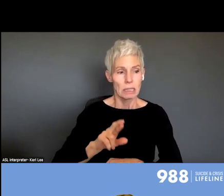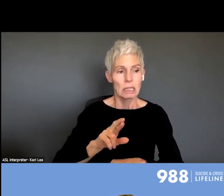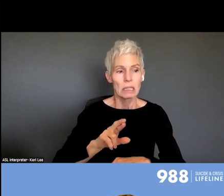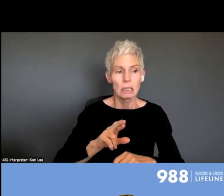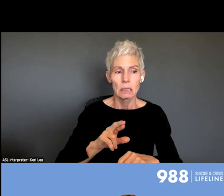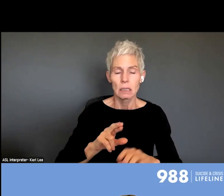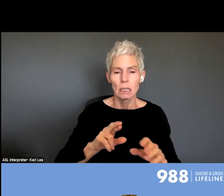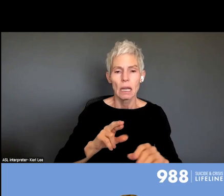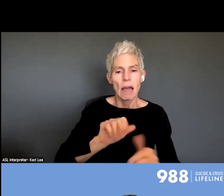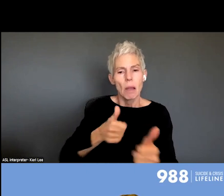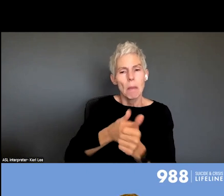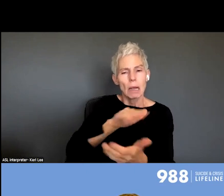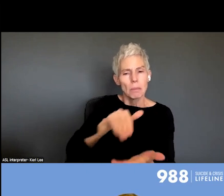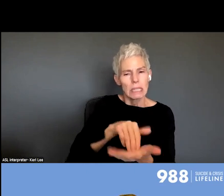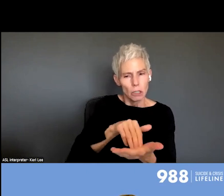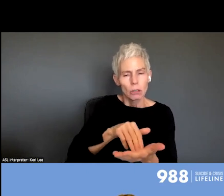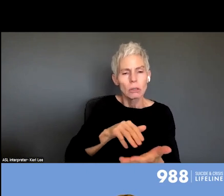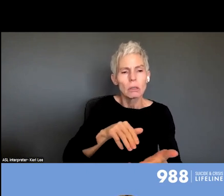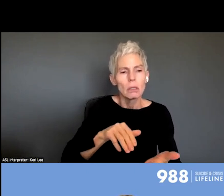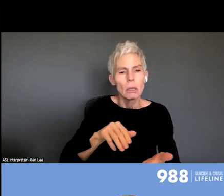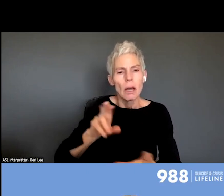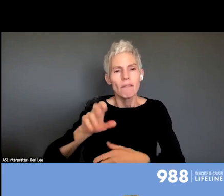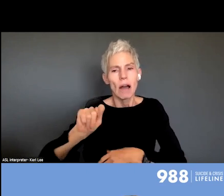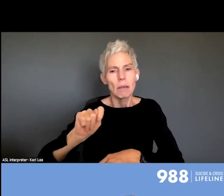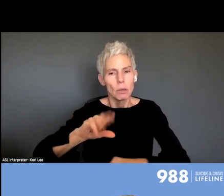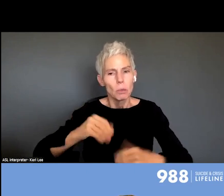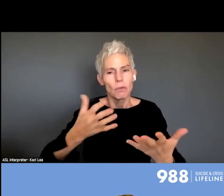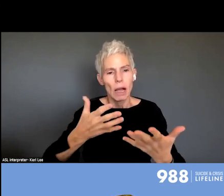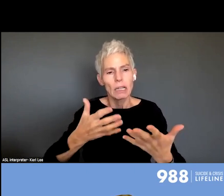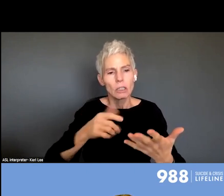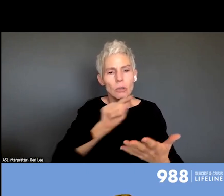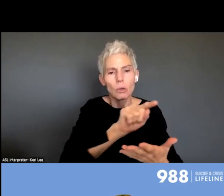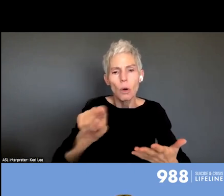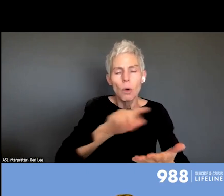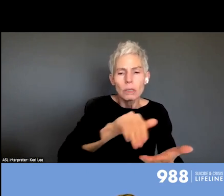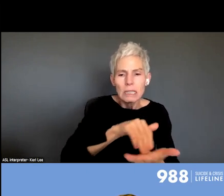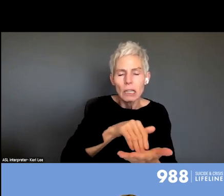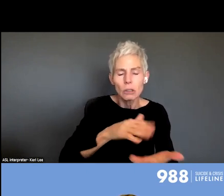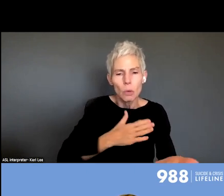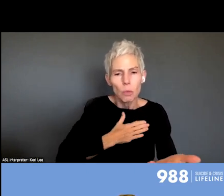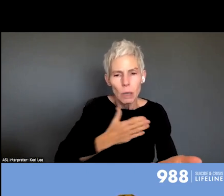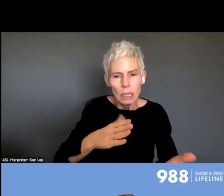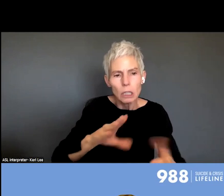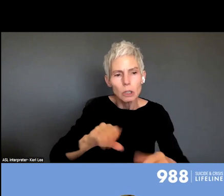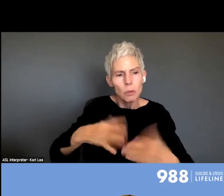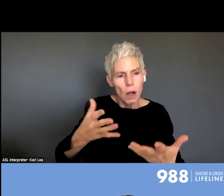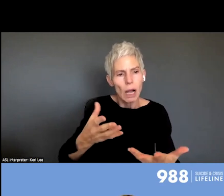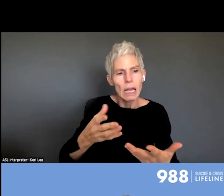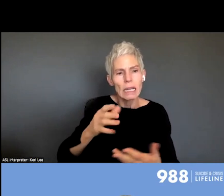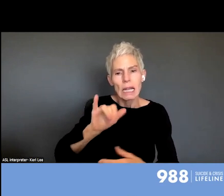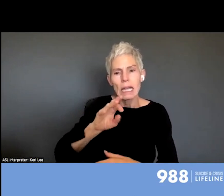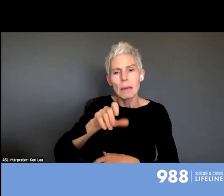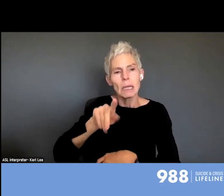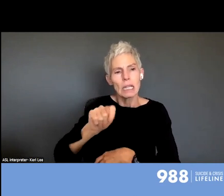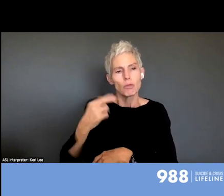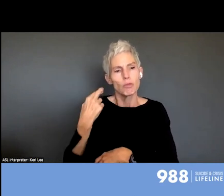centers, this was an opportunity where Vibrant provided an amendment to centers who were willing to provide imminent risk data in exchange for a small